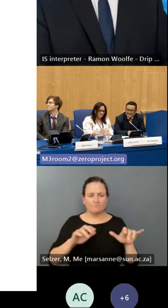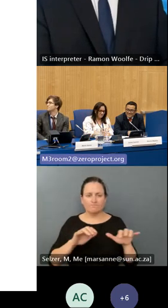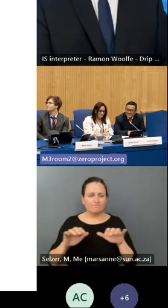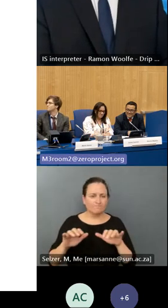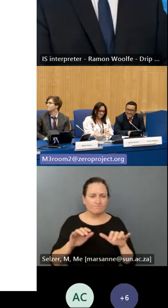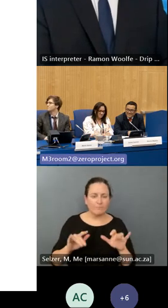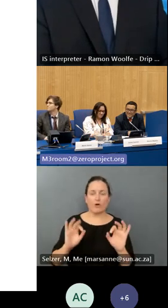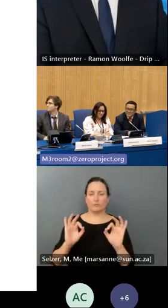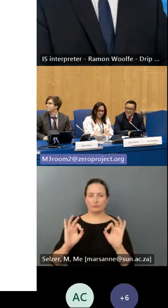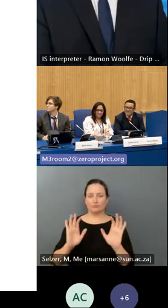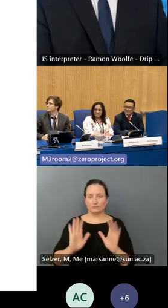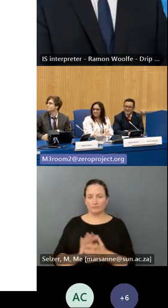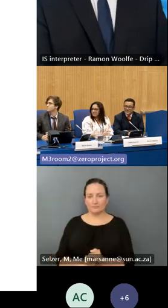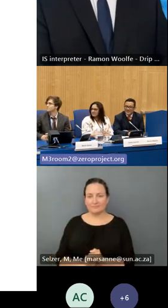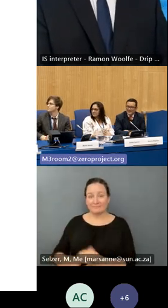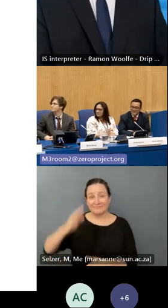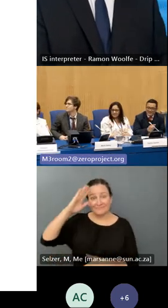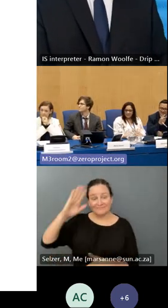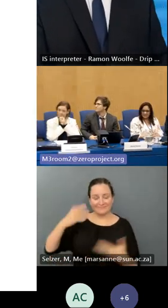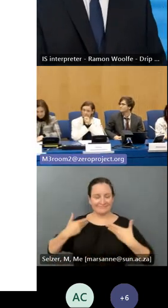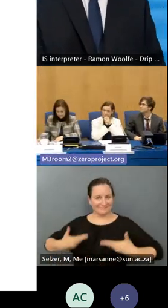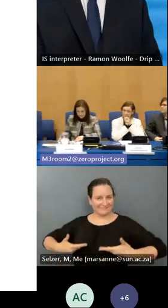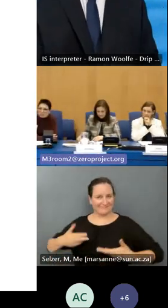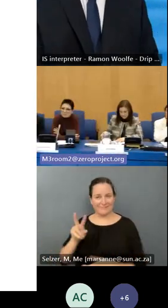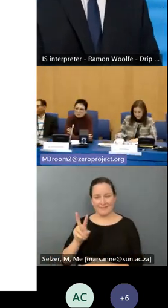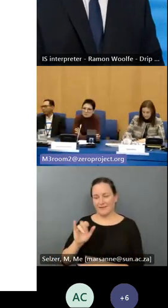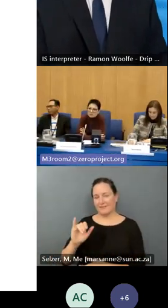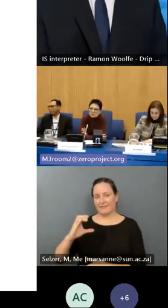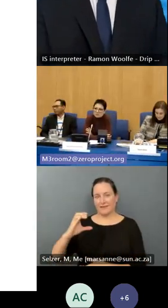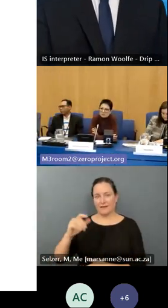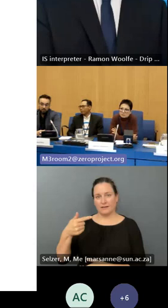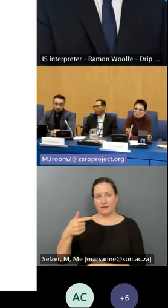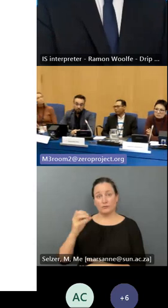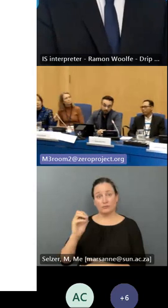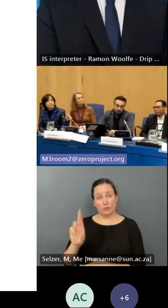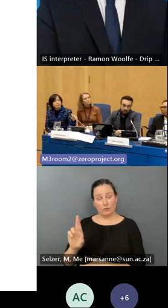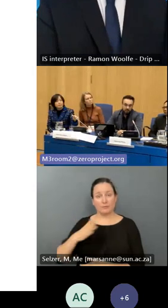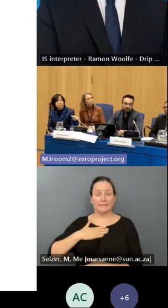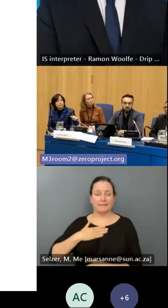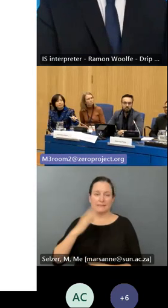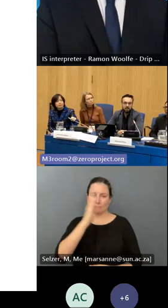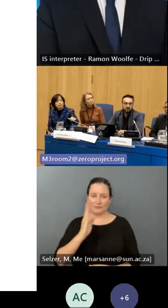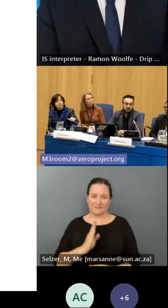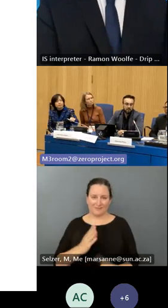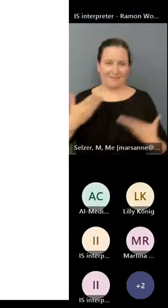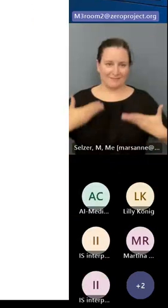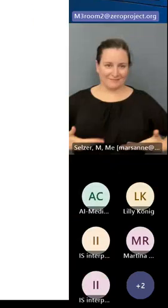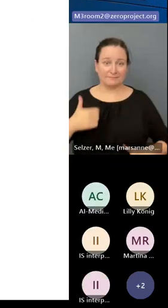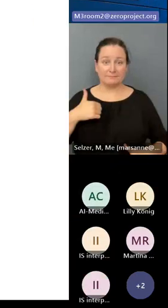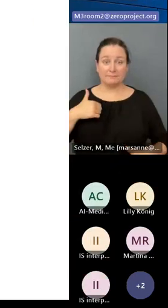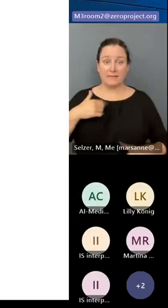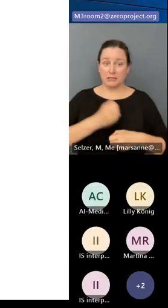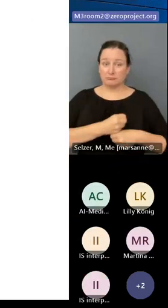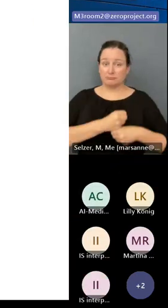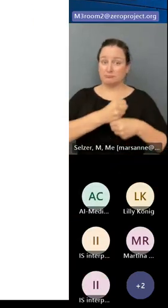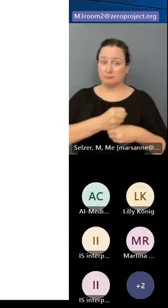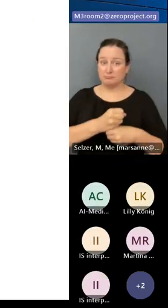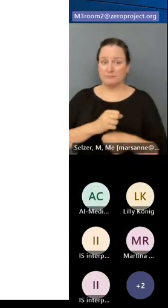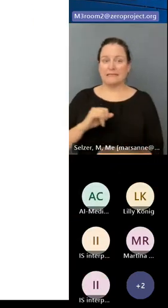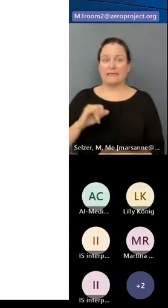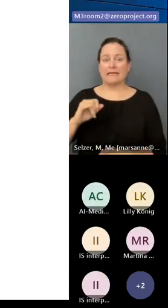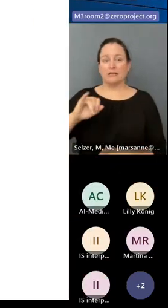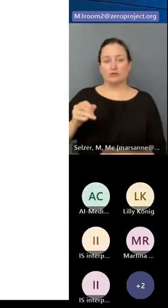Okay, my name is Victor, I'm from Brazil. I represent the Instituto João Clemente Institute. It's a